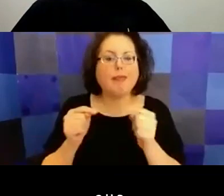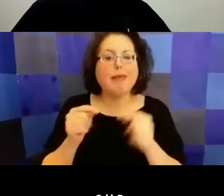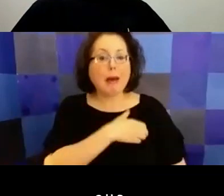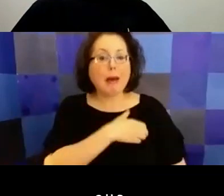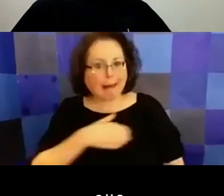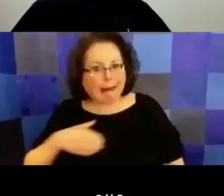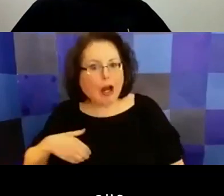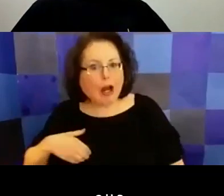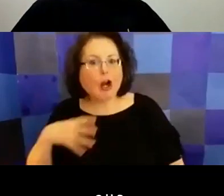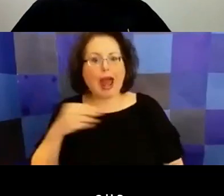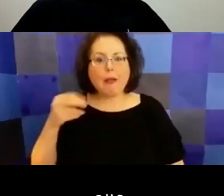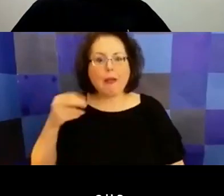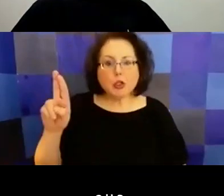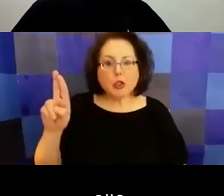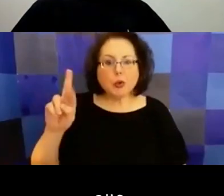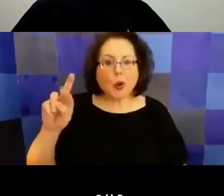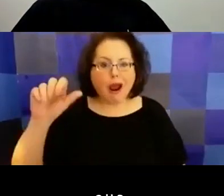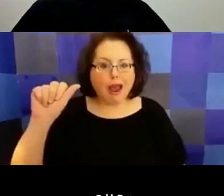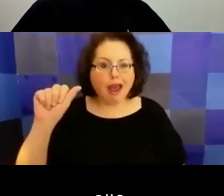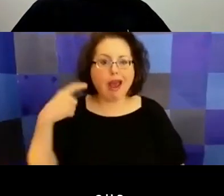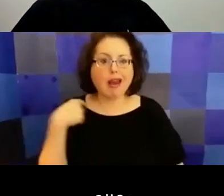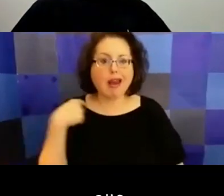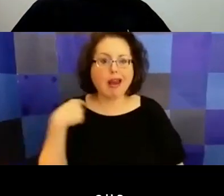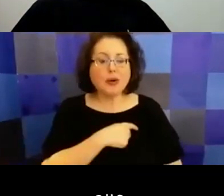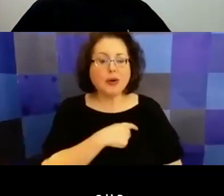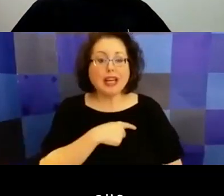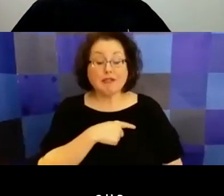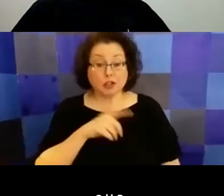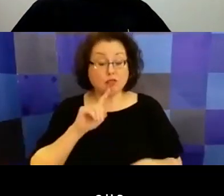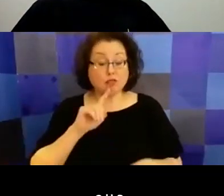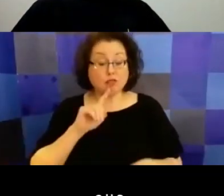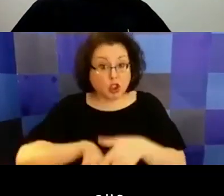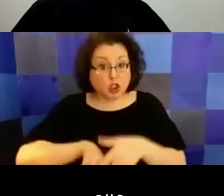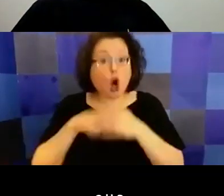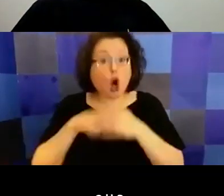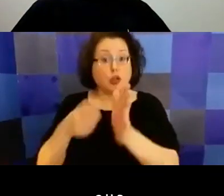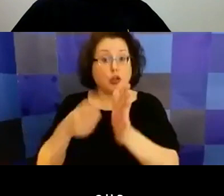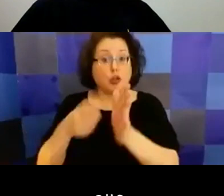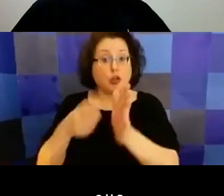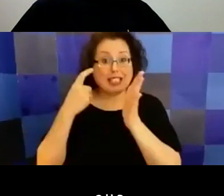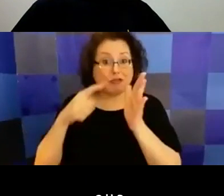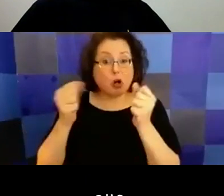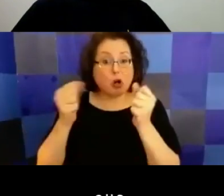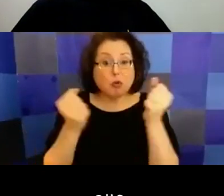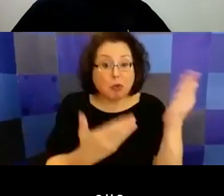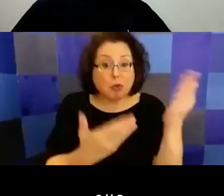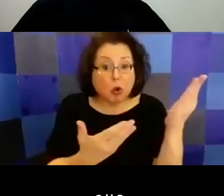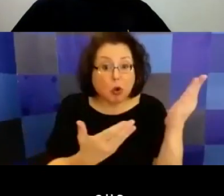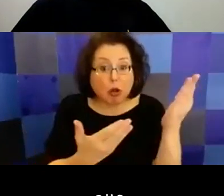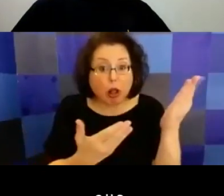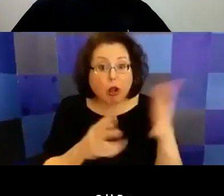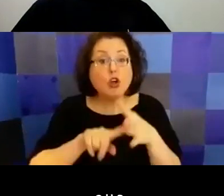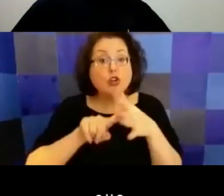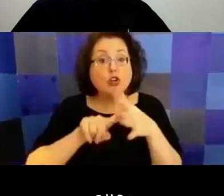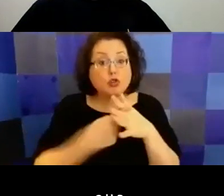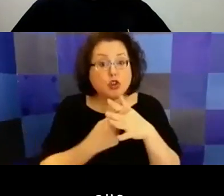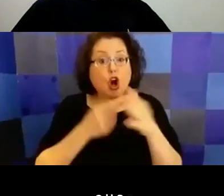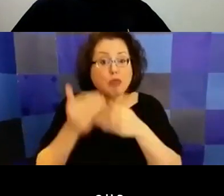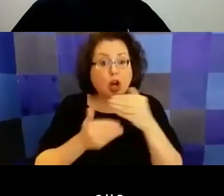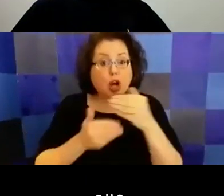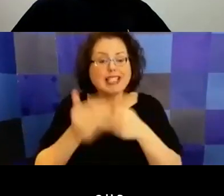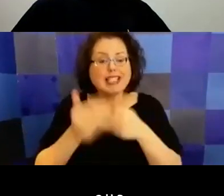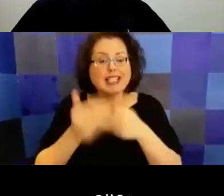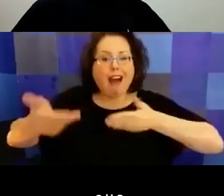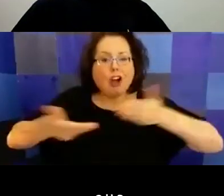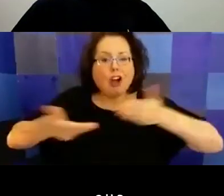URA, we have launched our request for proposal to begin the process of hiring contractors